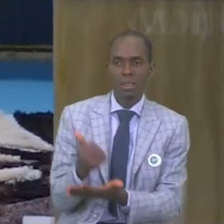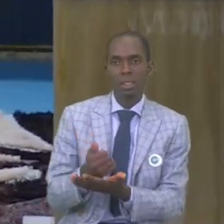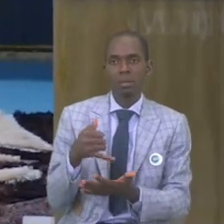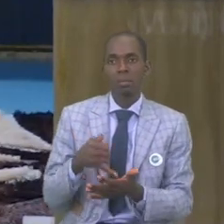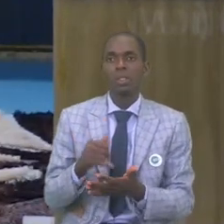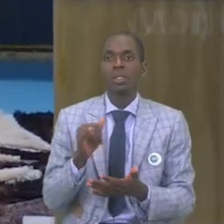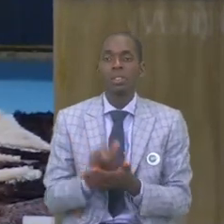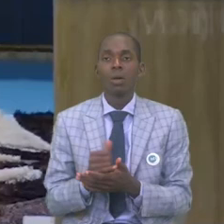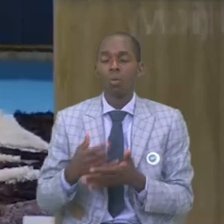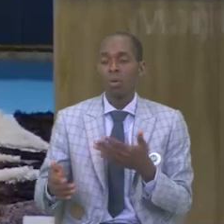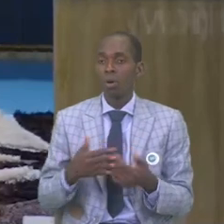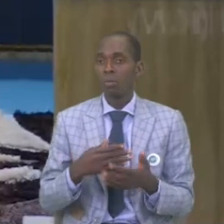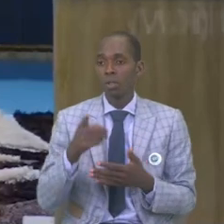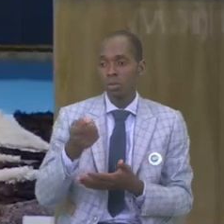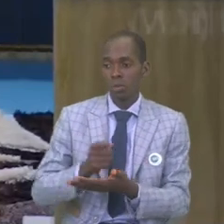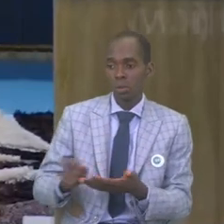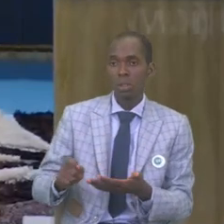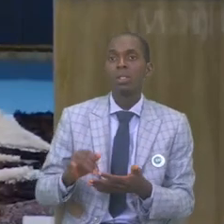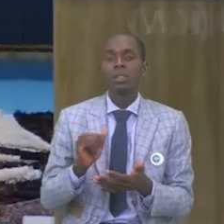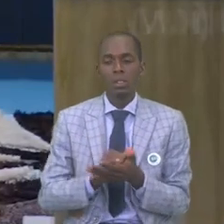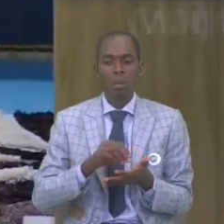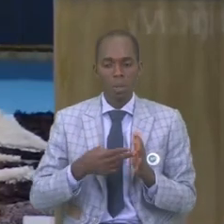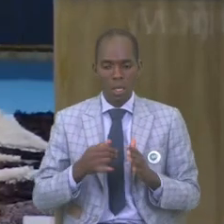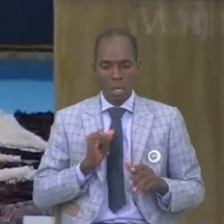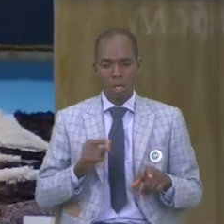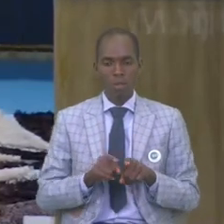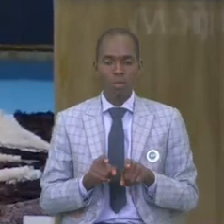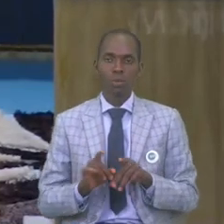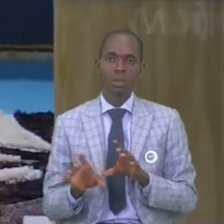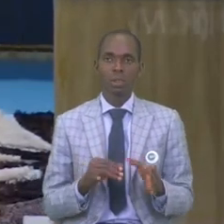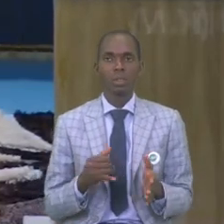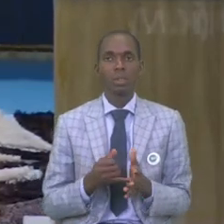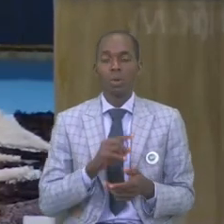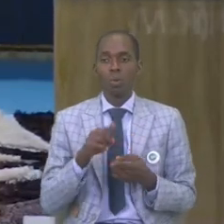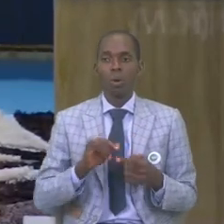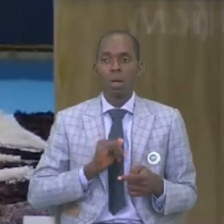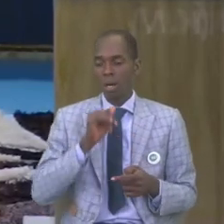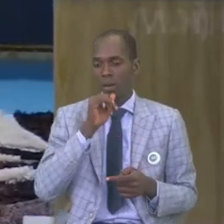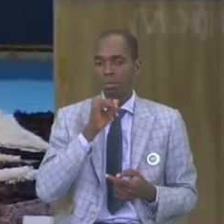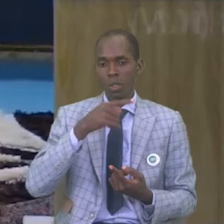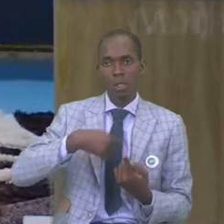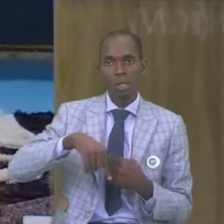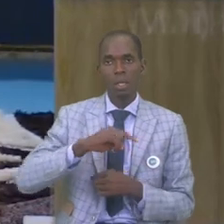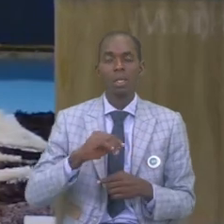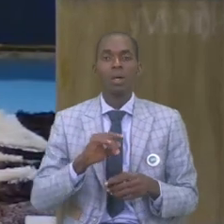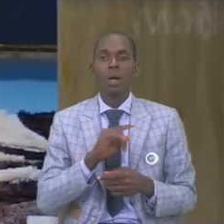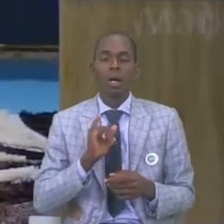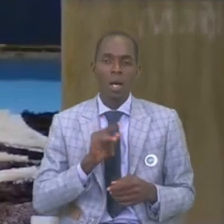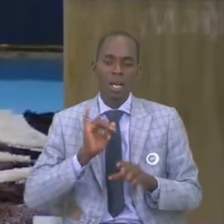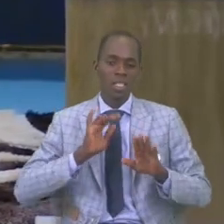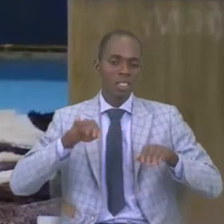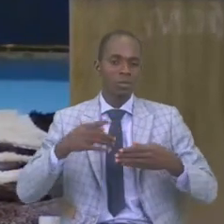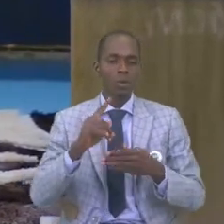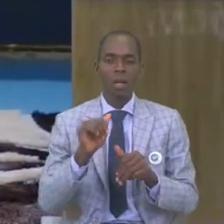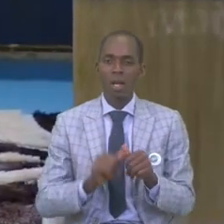Whatever you sign, it's like I've signed it. In my absence, I give you all the authority and you do what needs